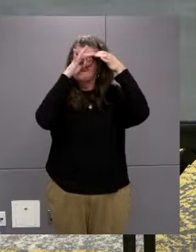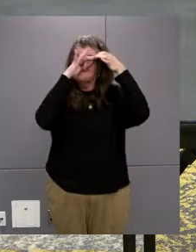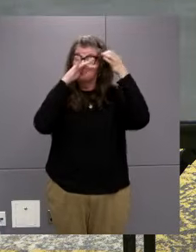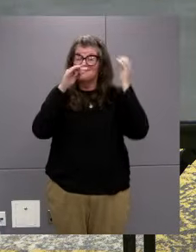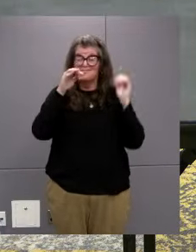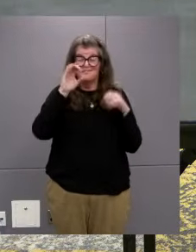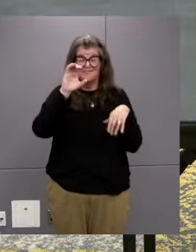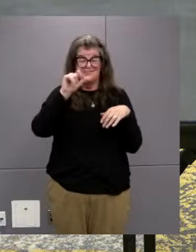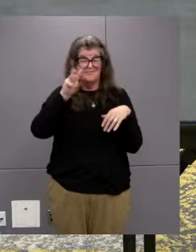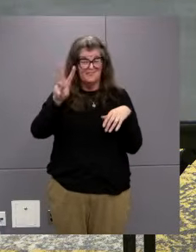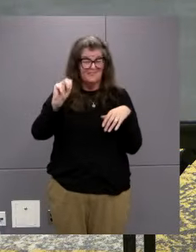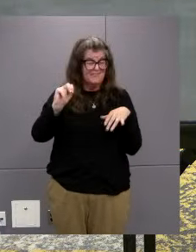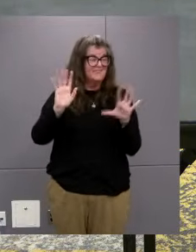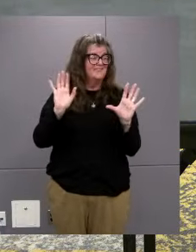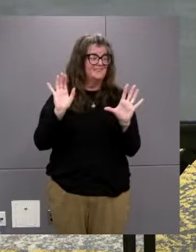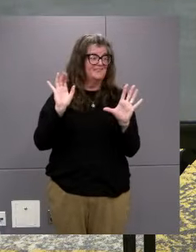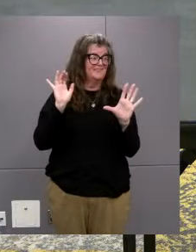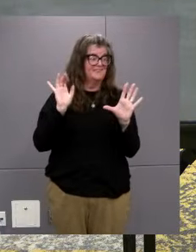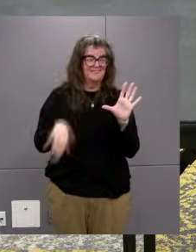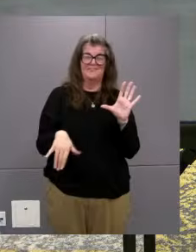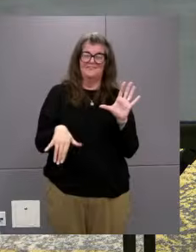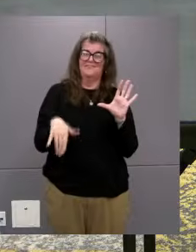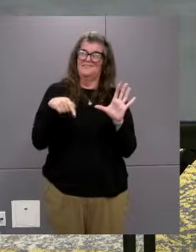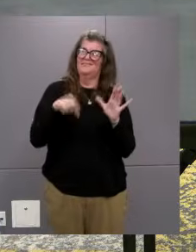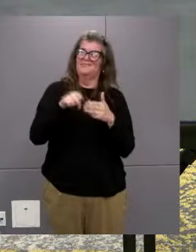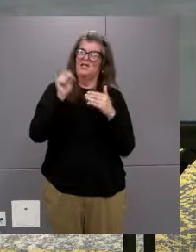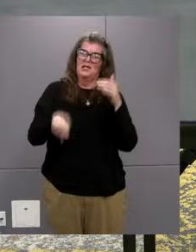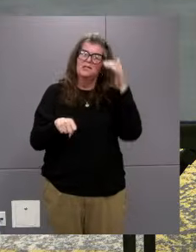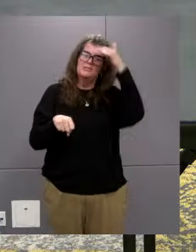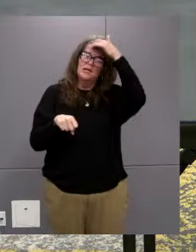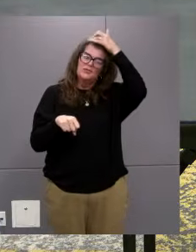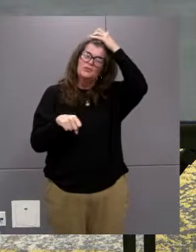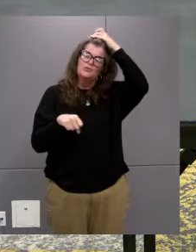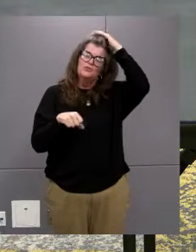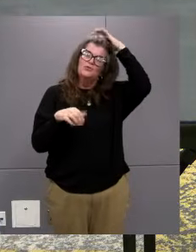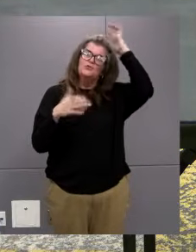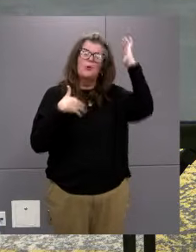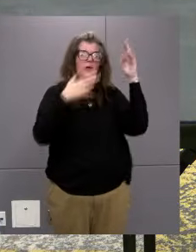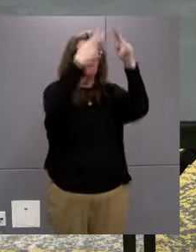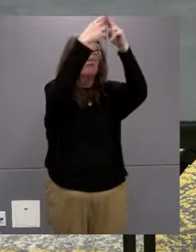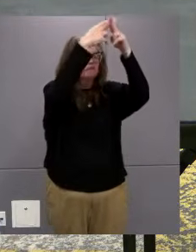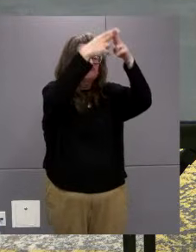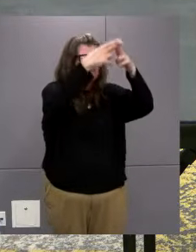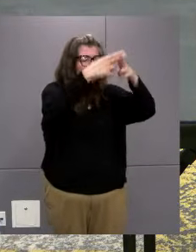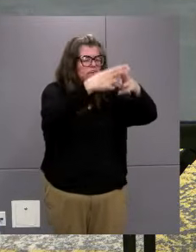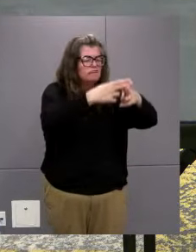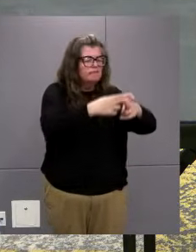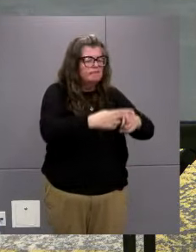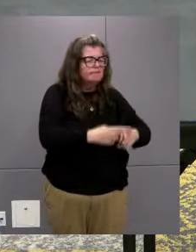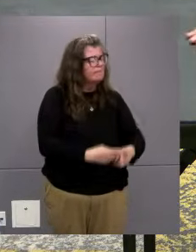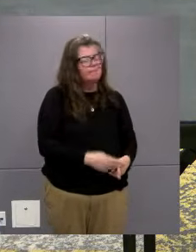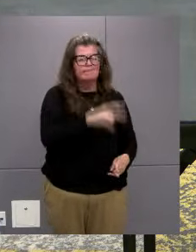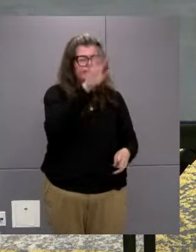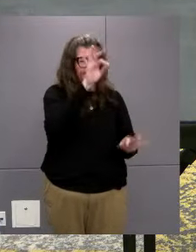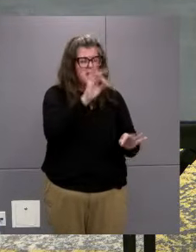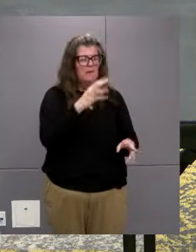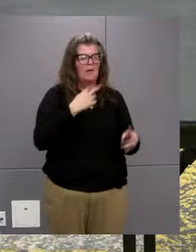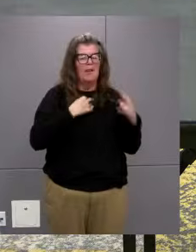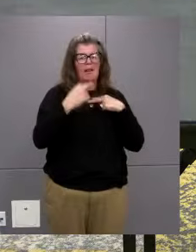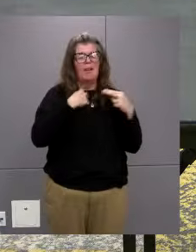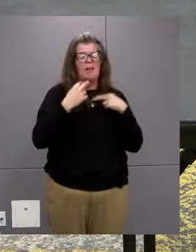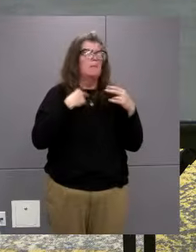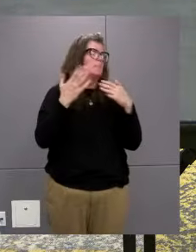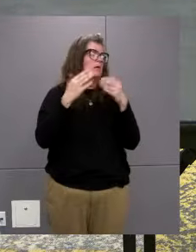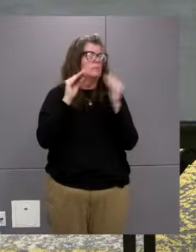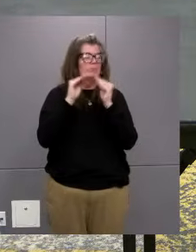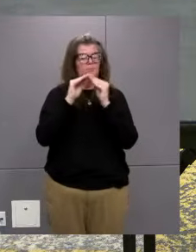Confetti XO. You guys are looking at the first one. There was a long list of names I could not take. But I will move to some more important things